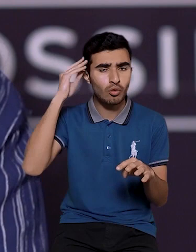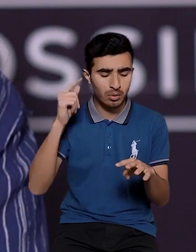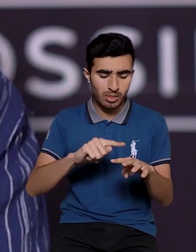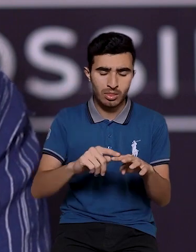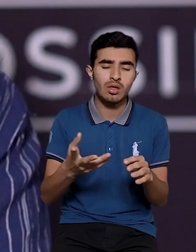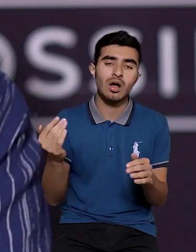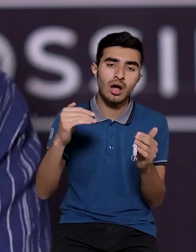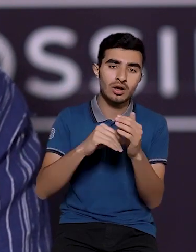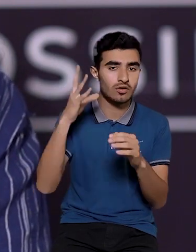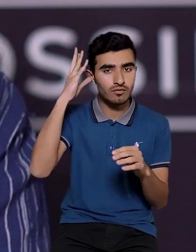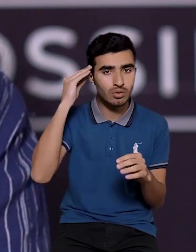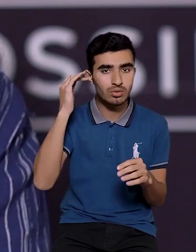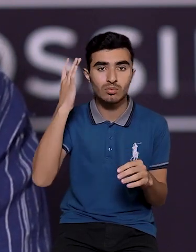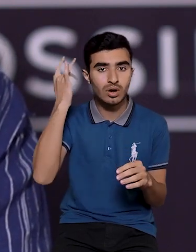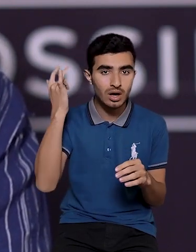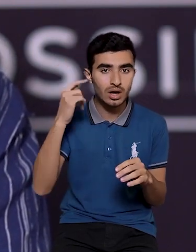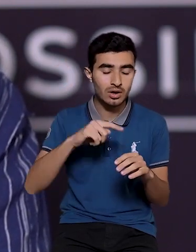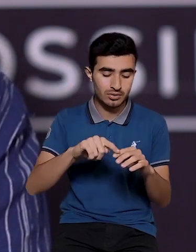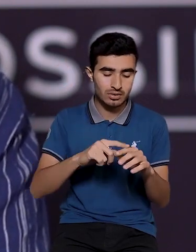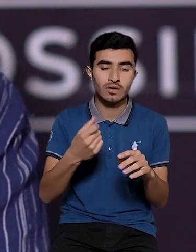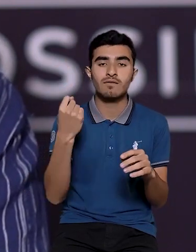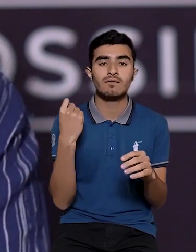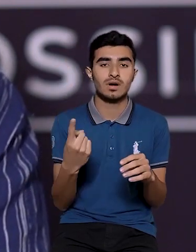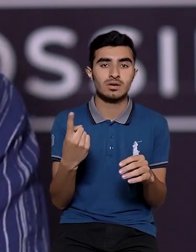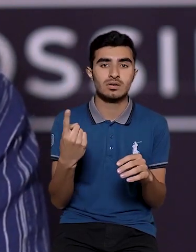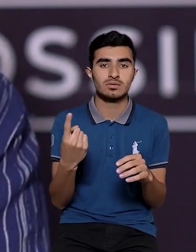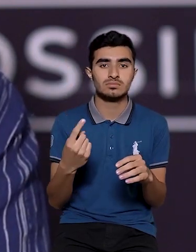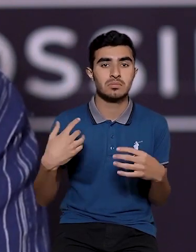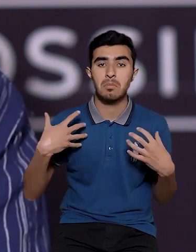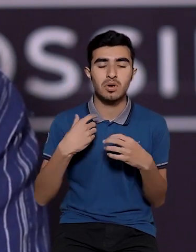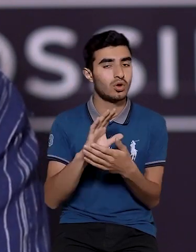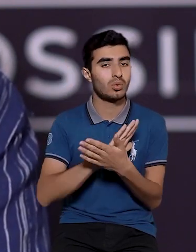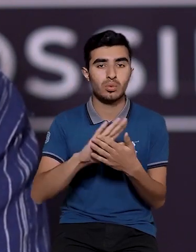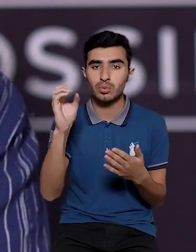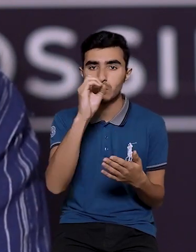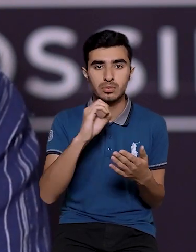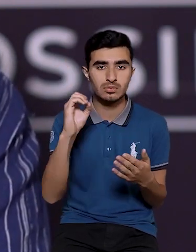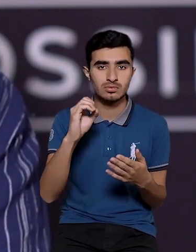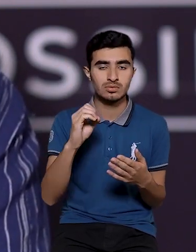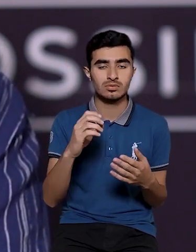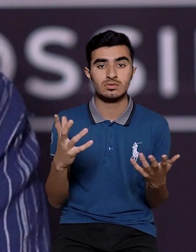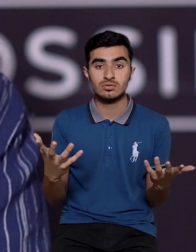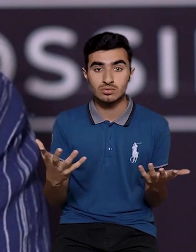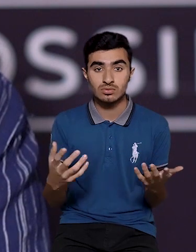apply it because she didn't have any pain. And